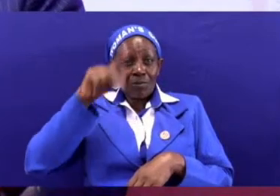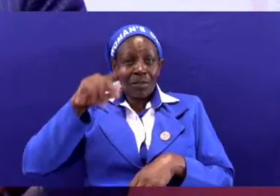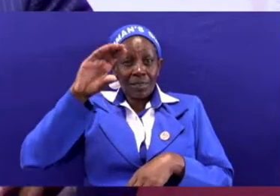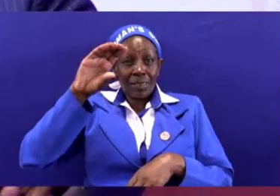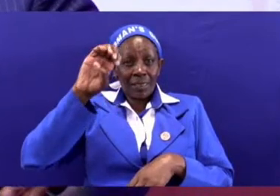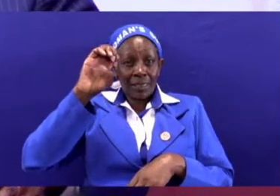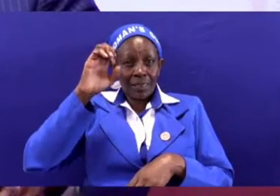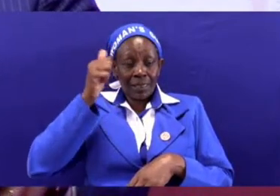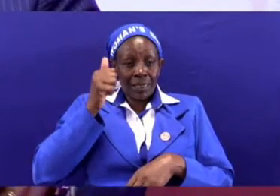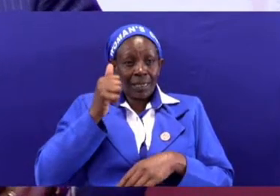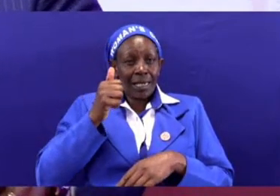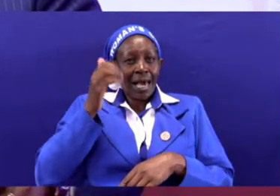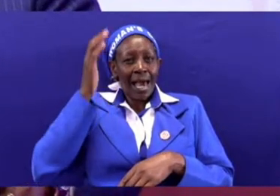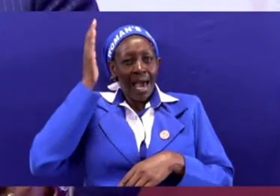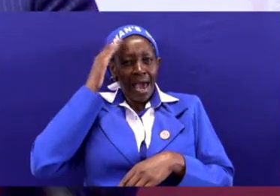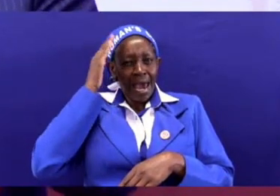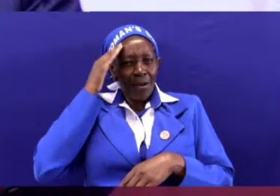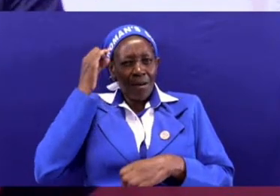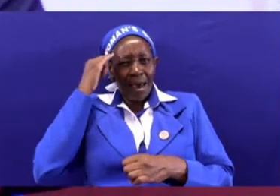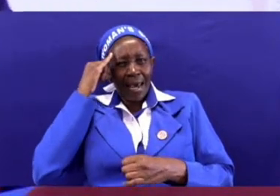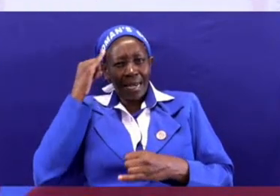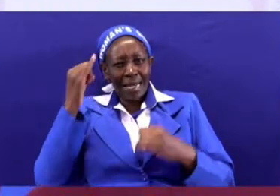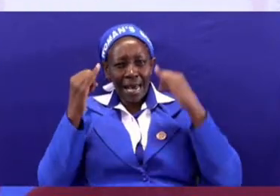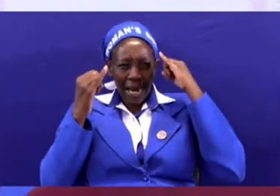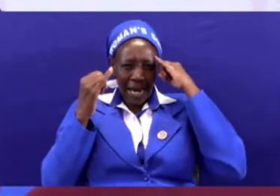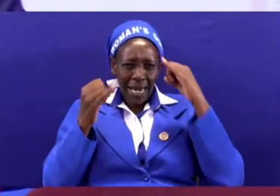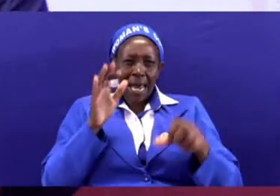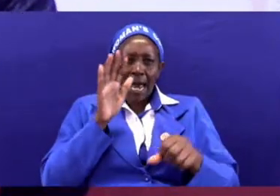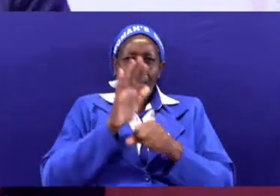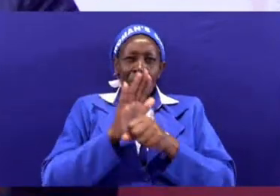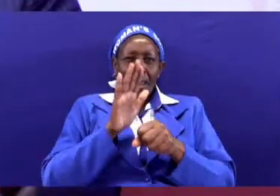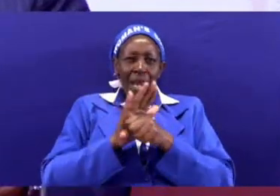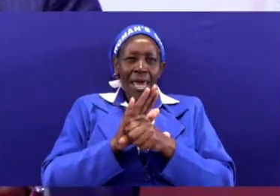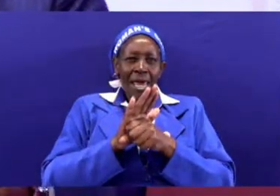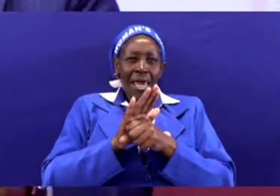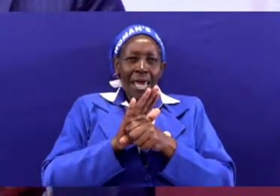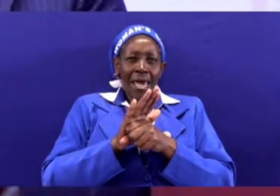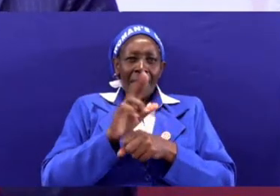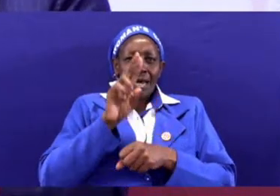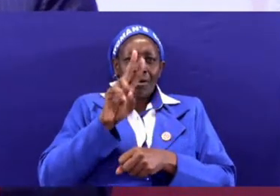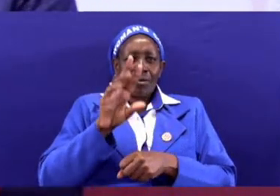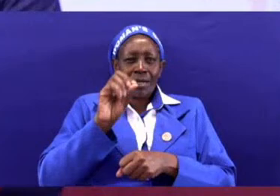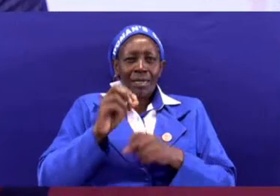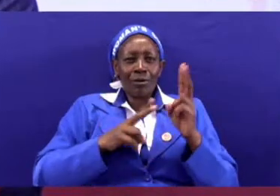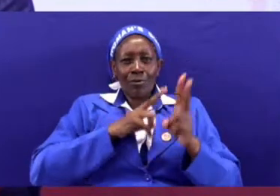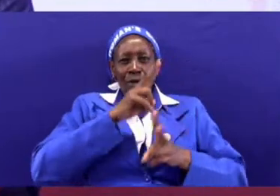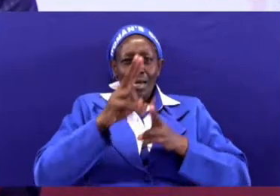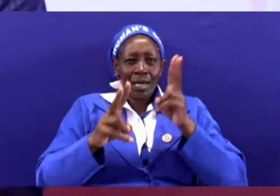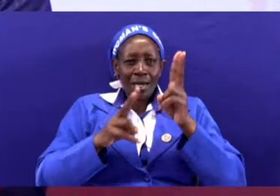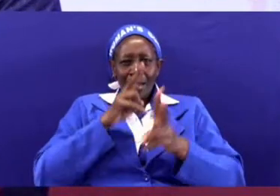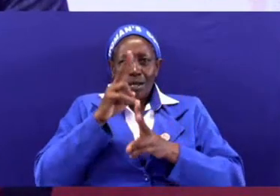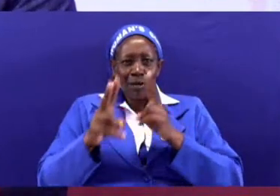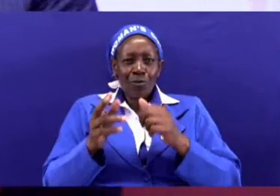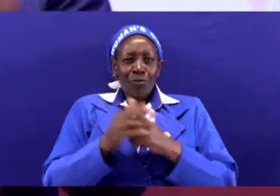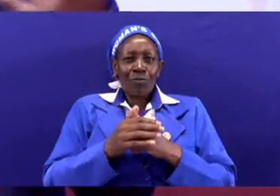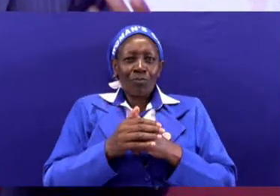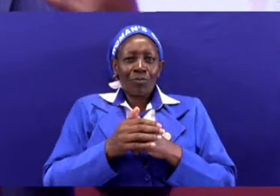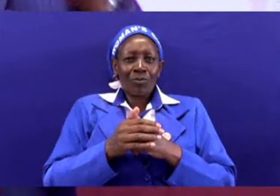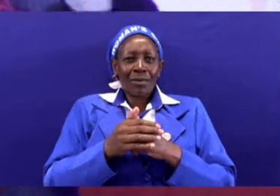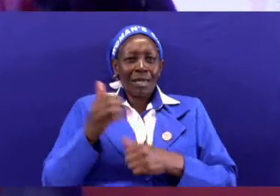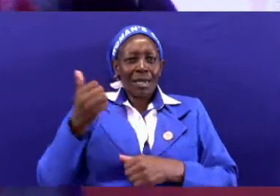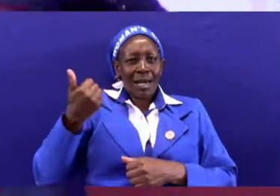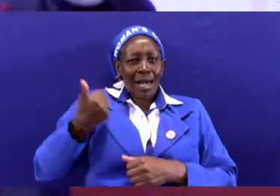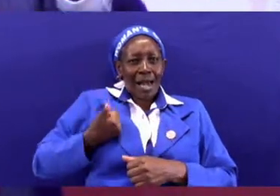innovation. Think of 1922, the girls movement, Kea Makiago,